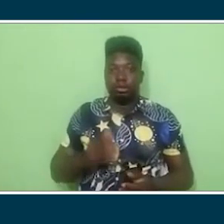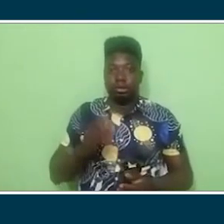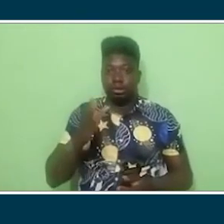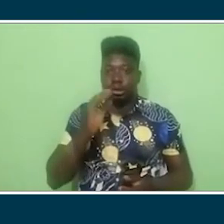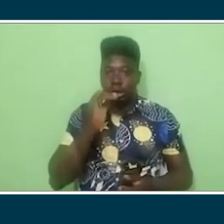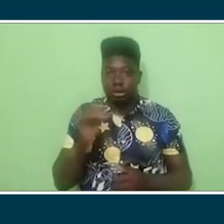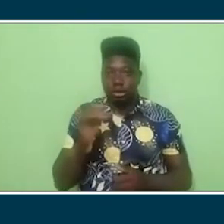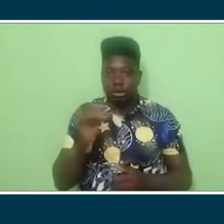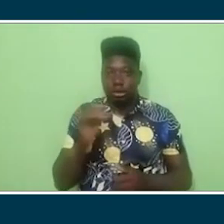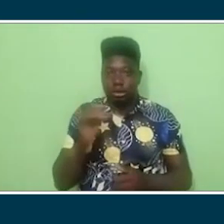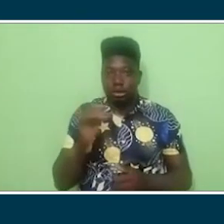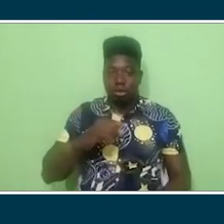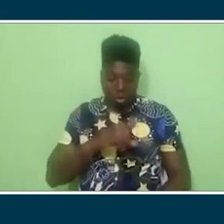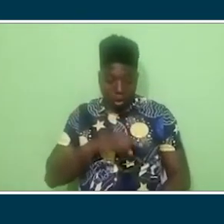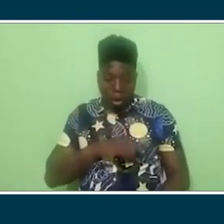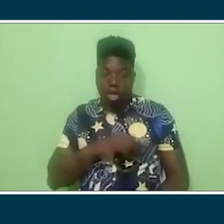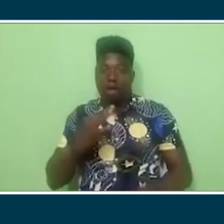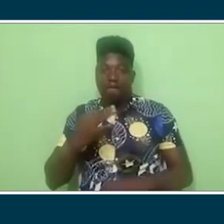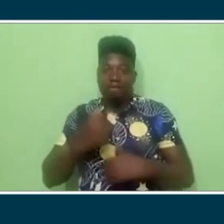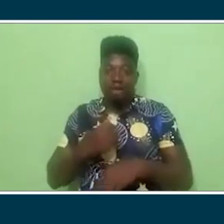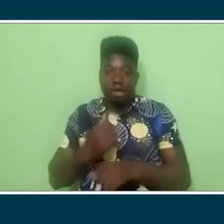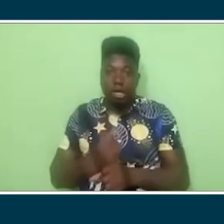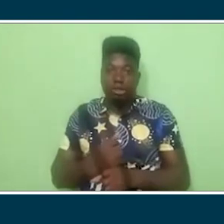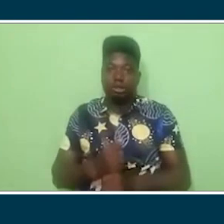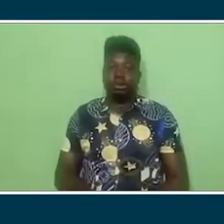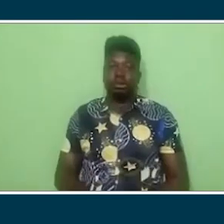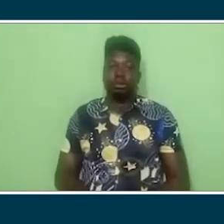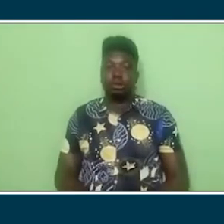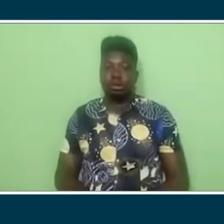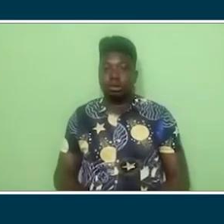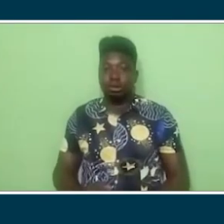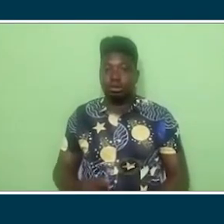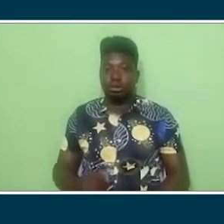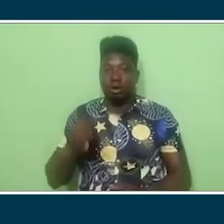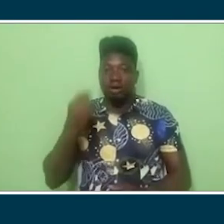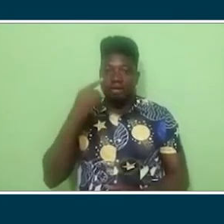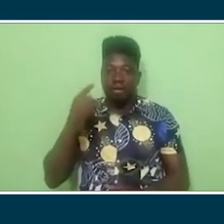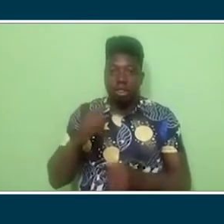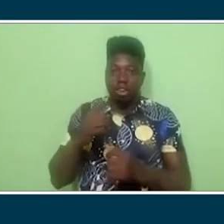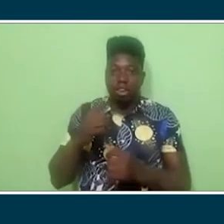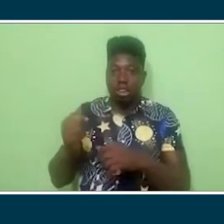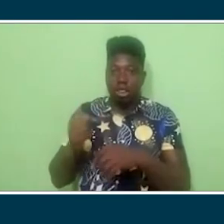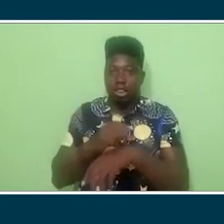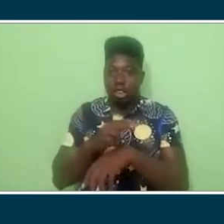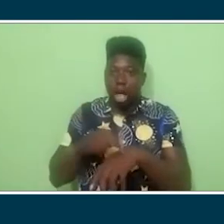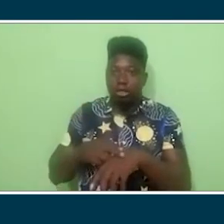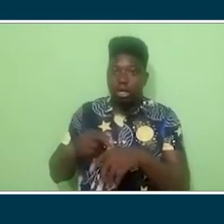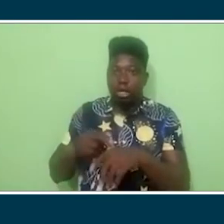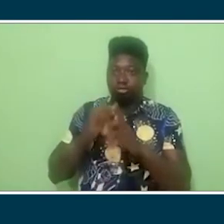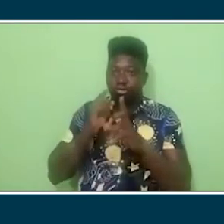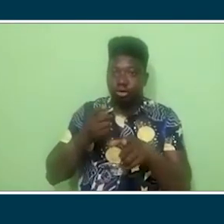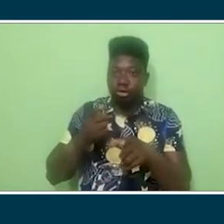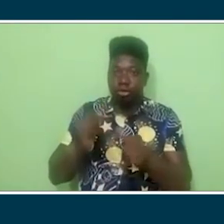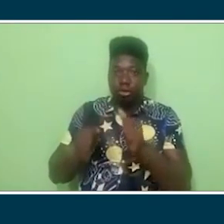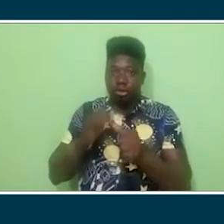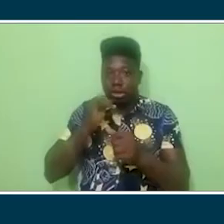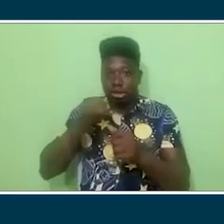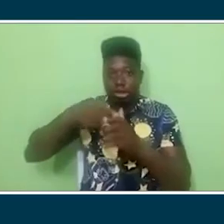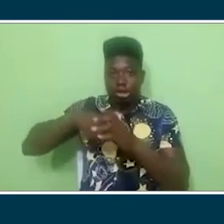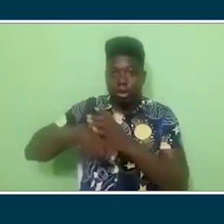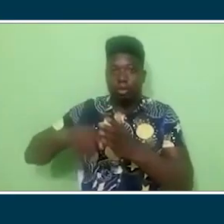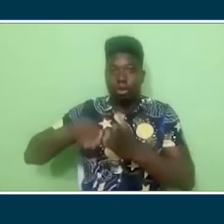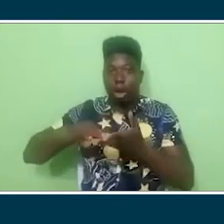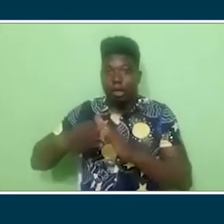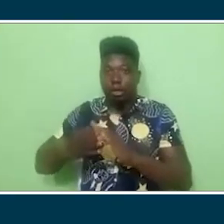creating the conditions for the natural outcome, which is deep community and durable bonds. And where,